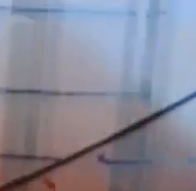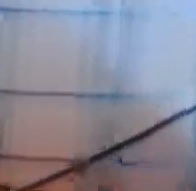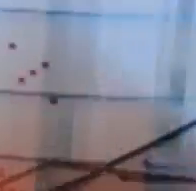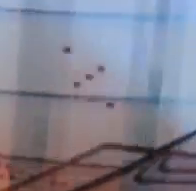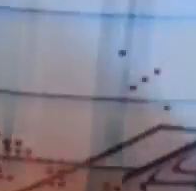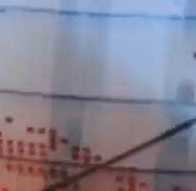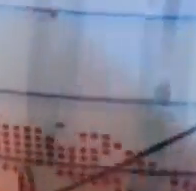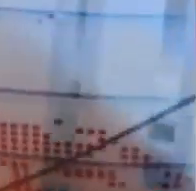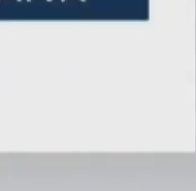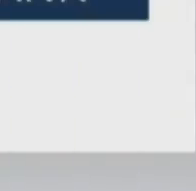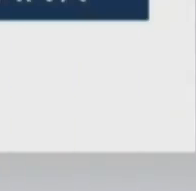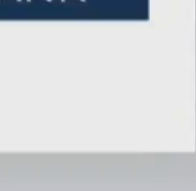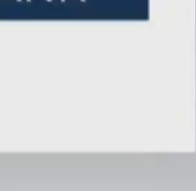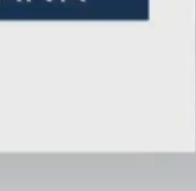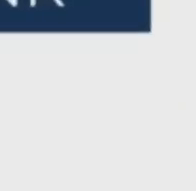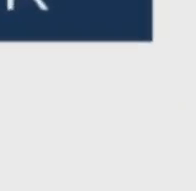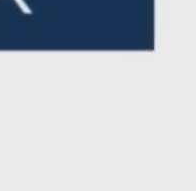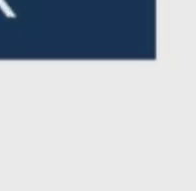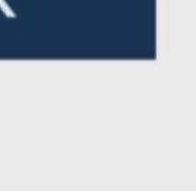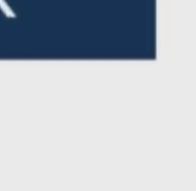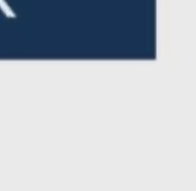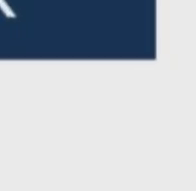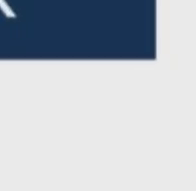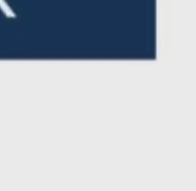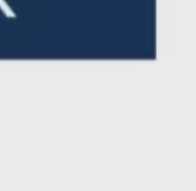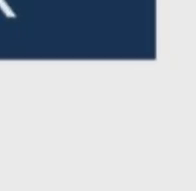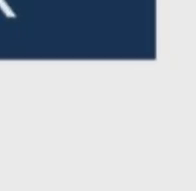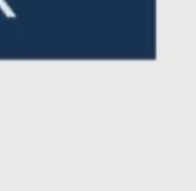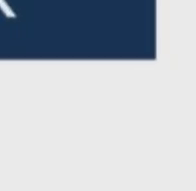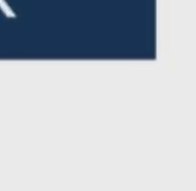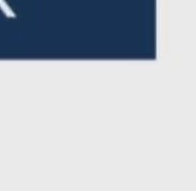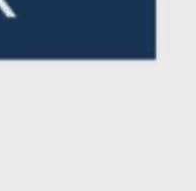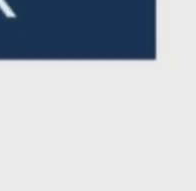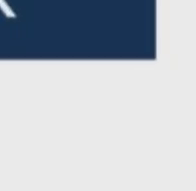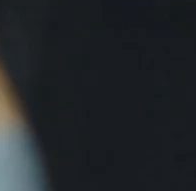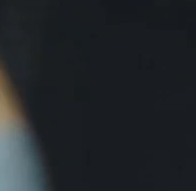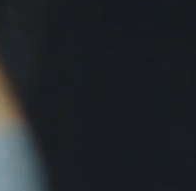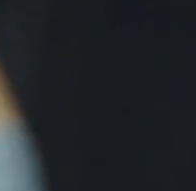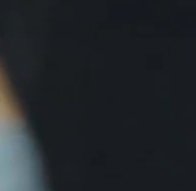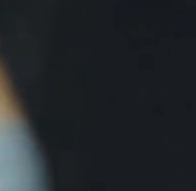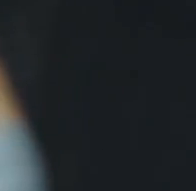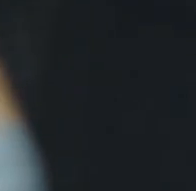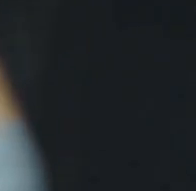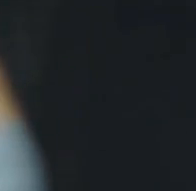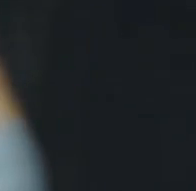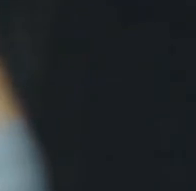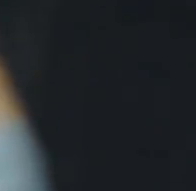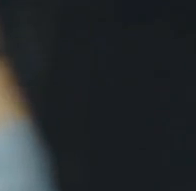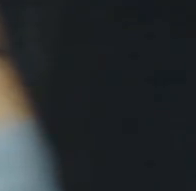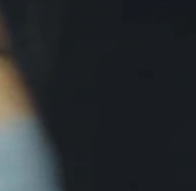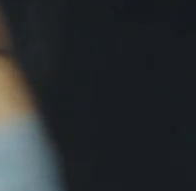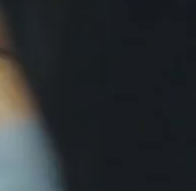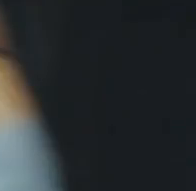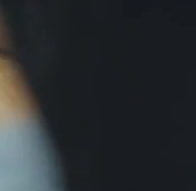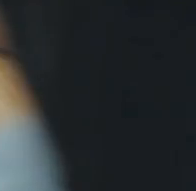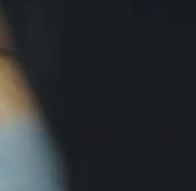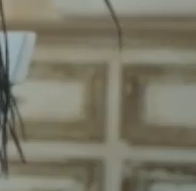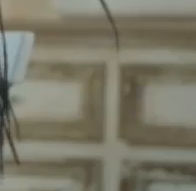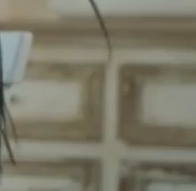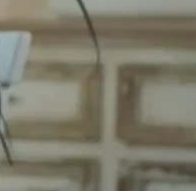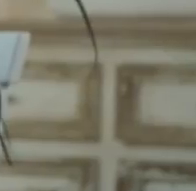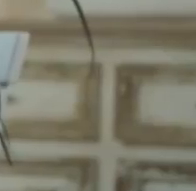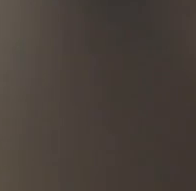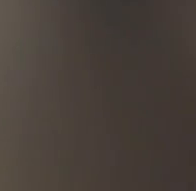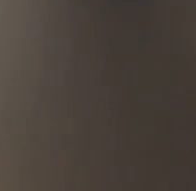NTV Business News in association with KCB Internet Banking. We can always talk about your account